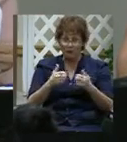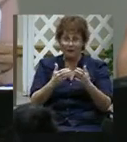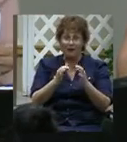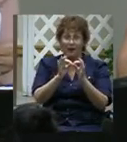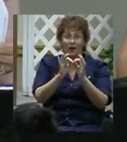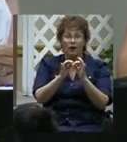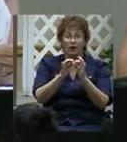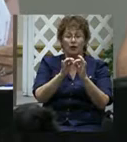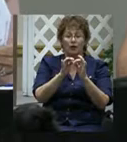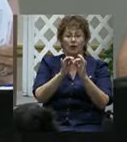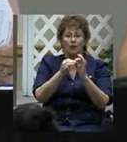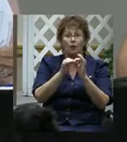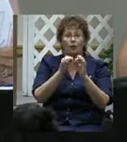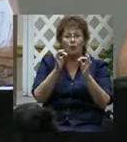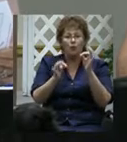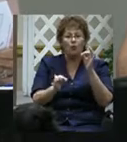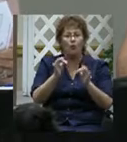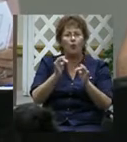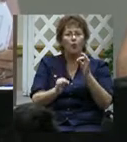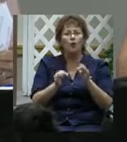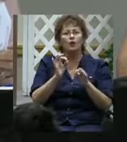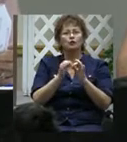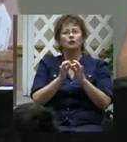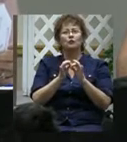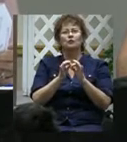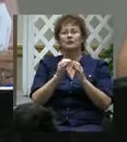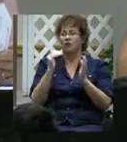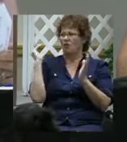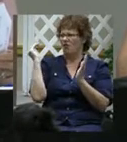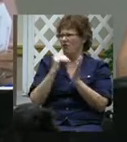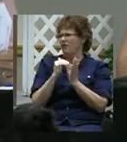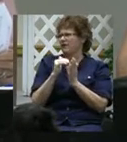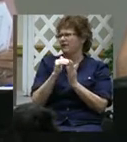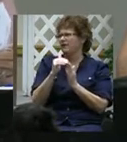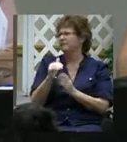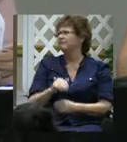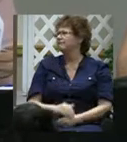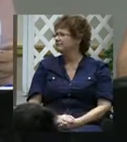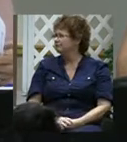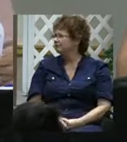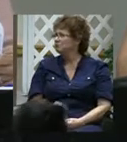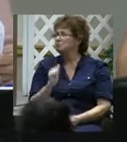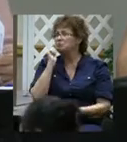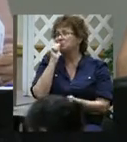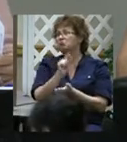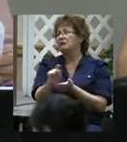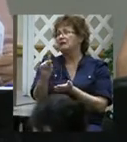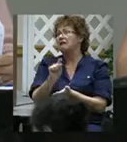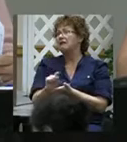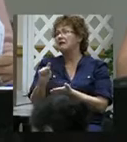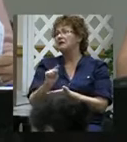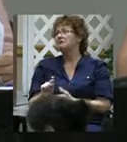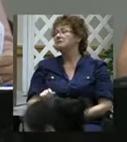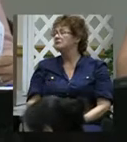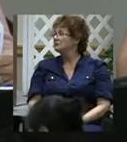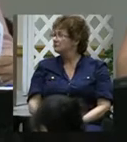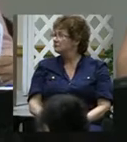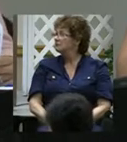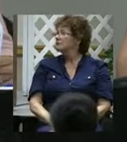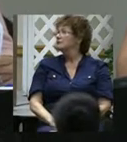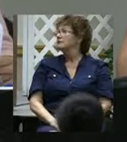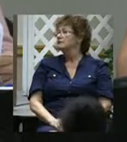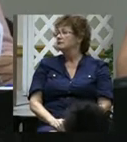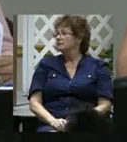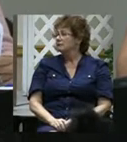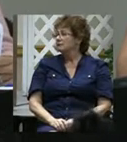court interpreting services for quite frequently on a weekly basis. So this is